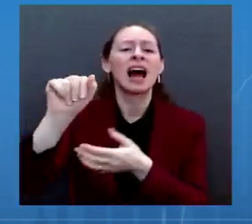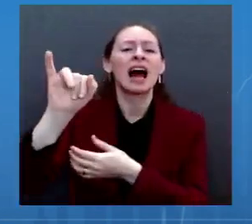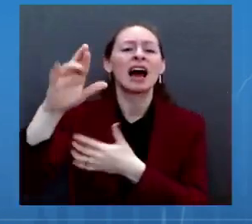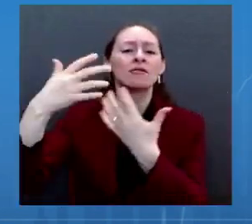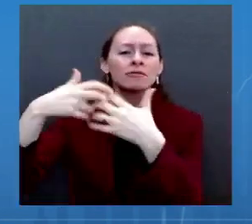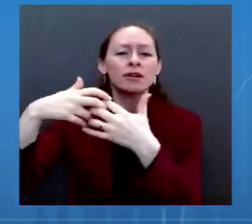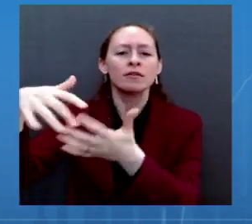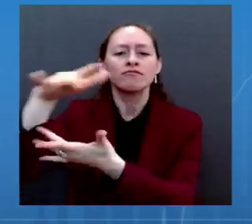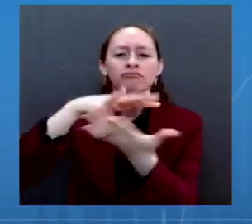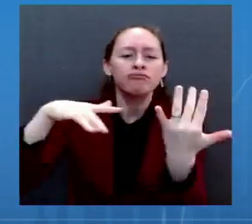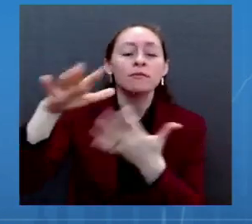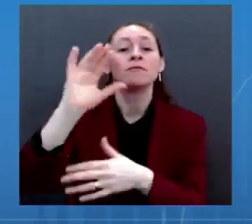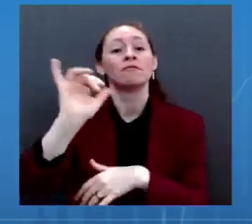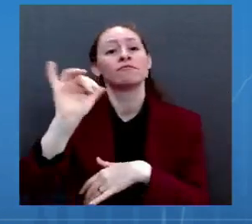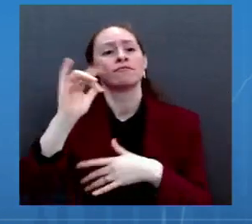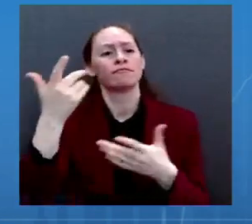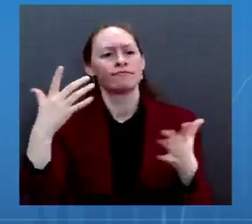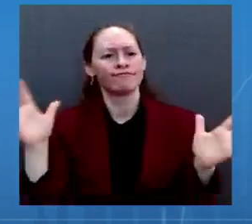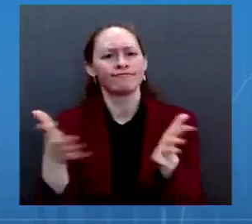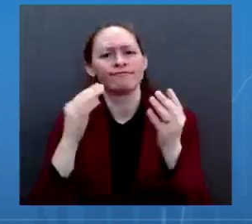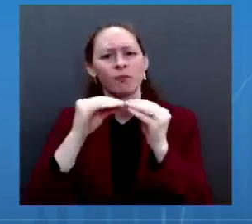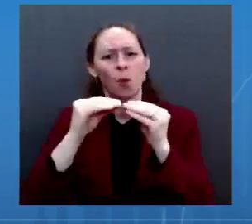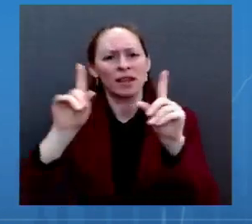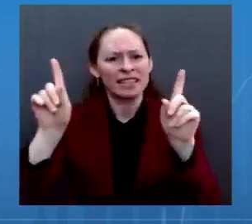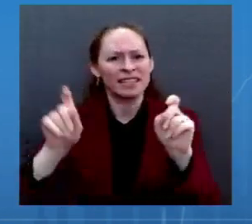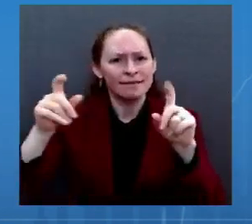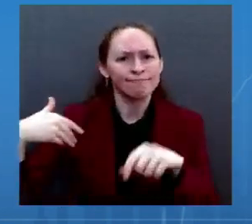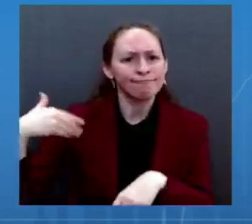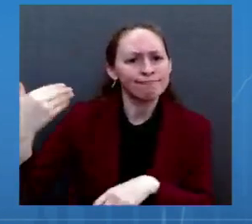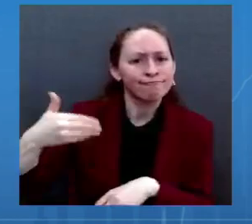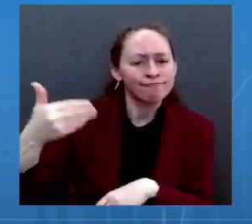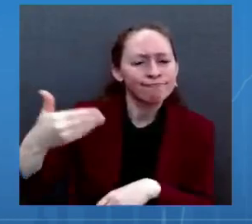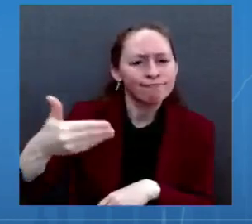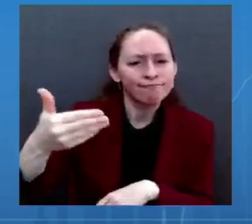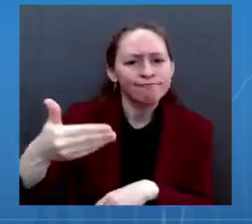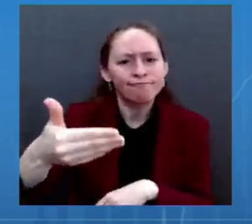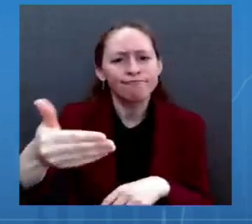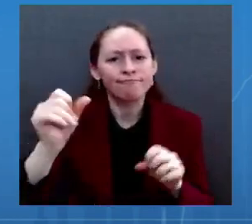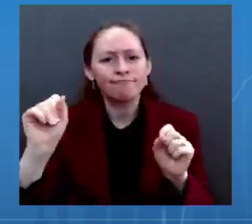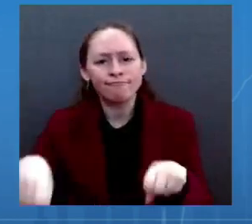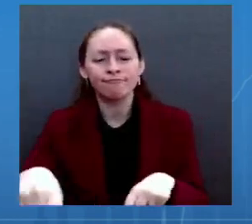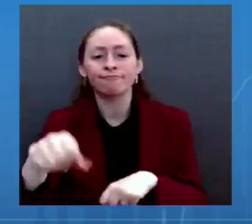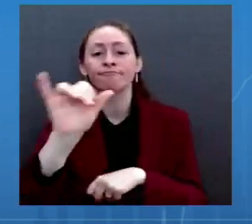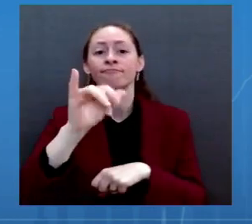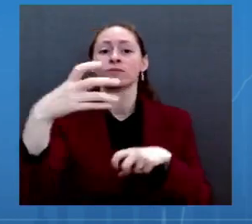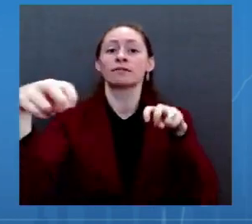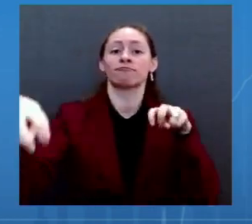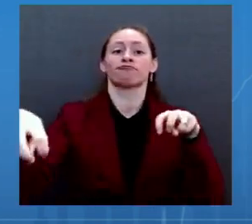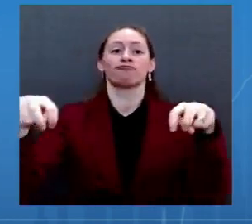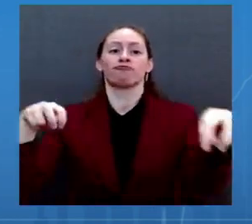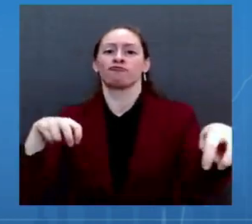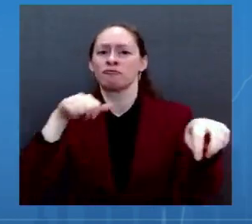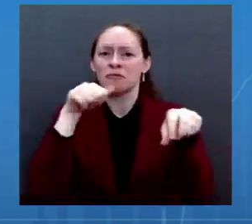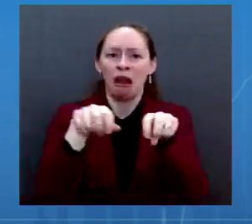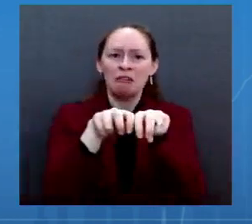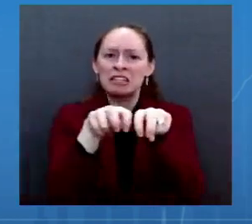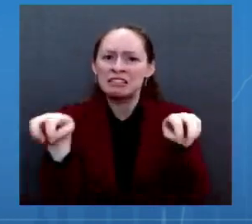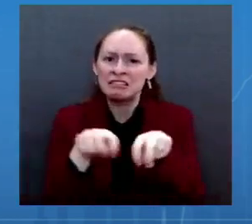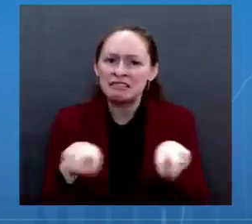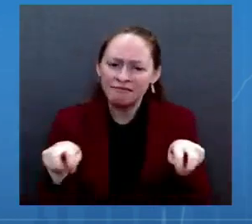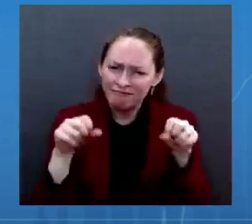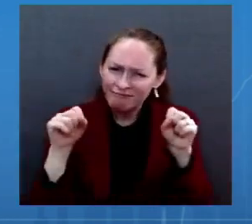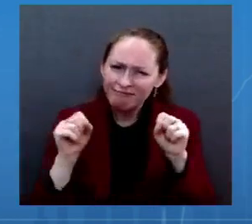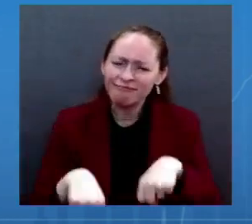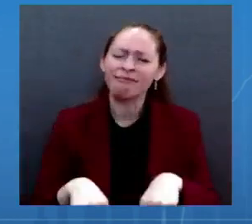Last March, we put teachers and school staff at the front of the line to get vaccinated before most adults. Most